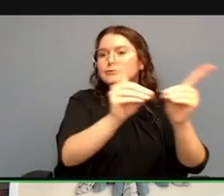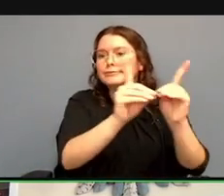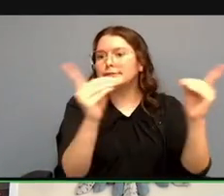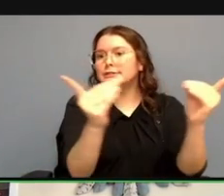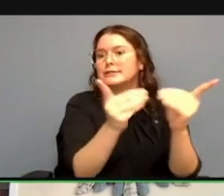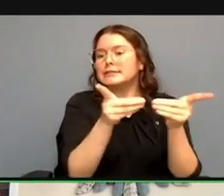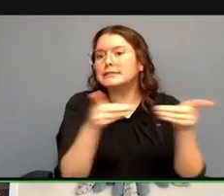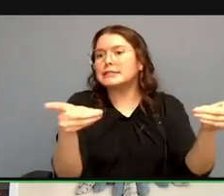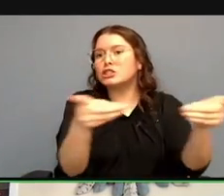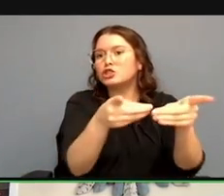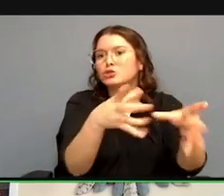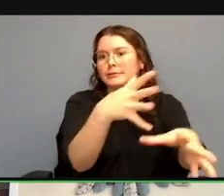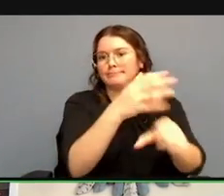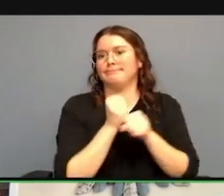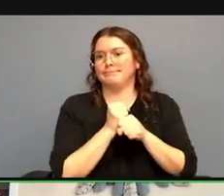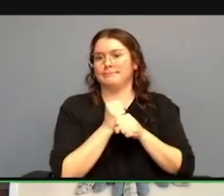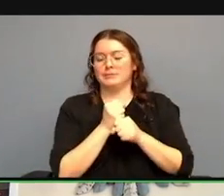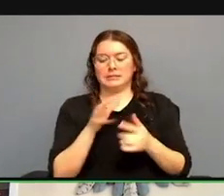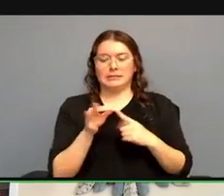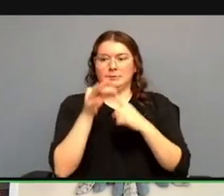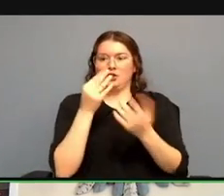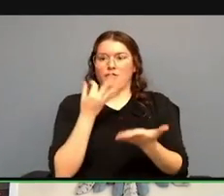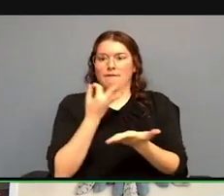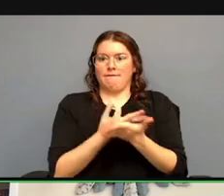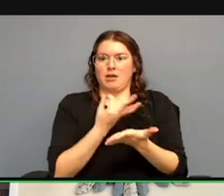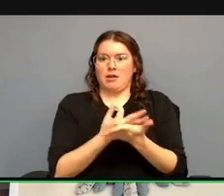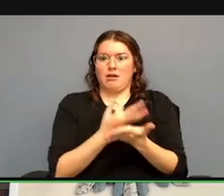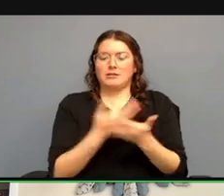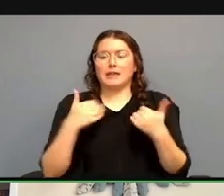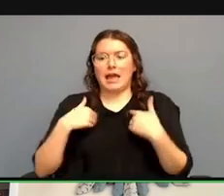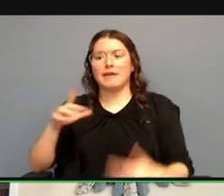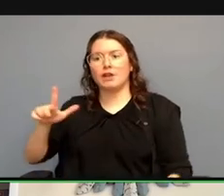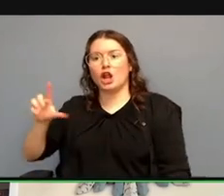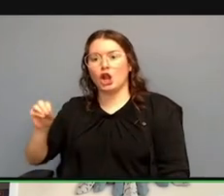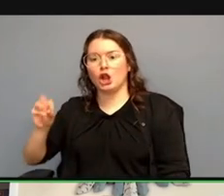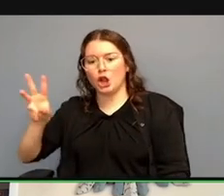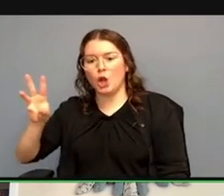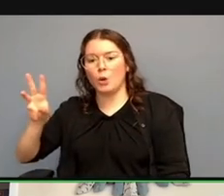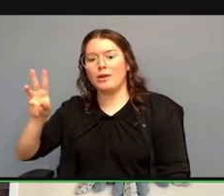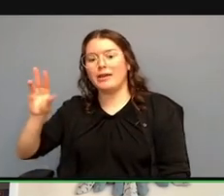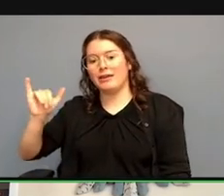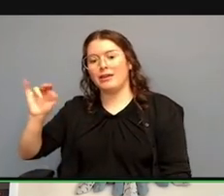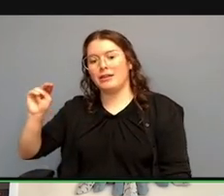funds for students identified as having low incidence disabilities.